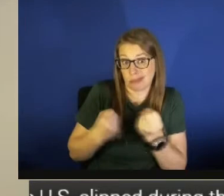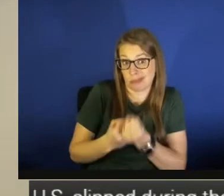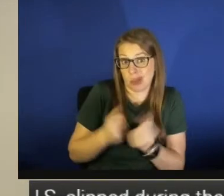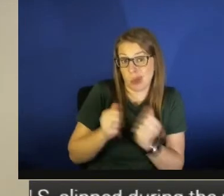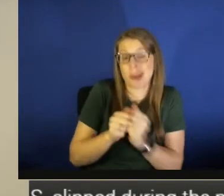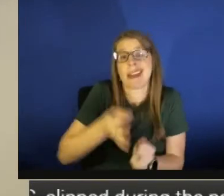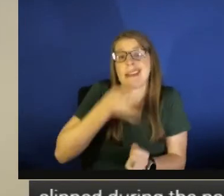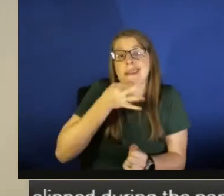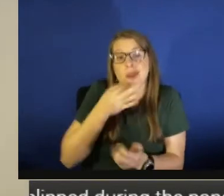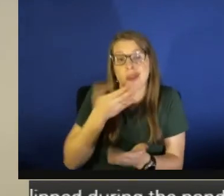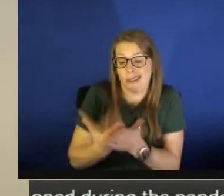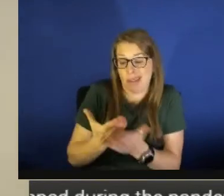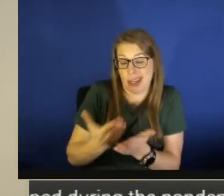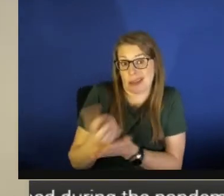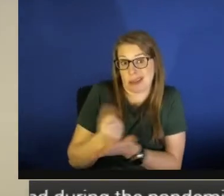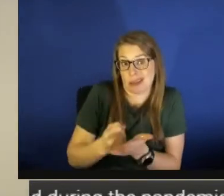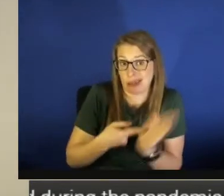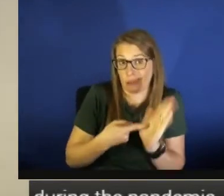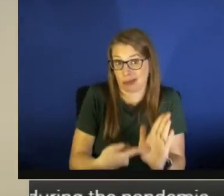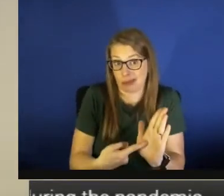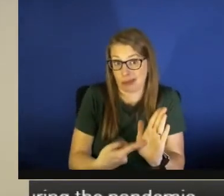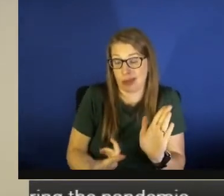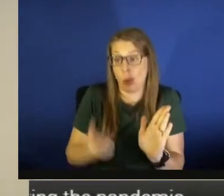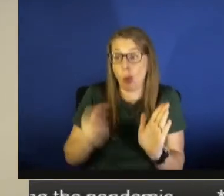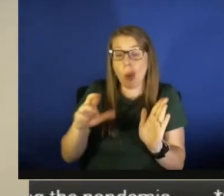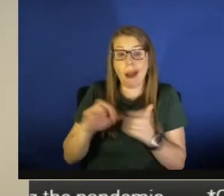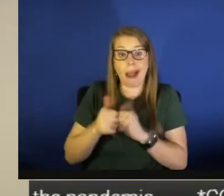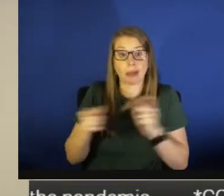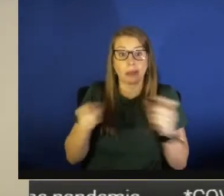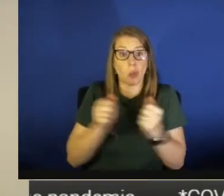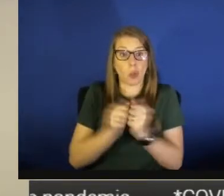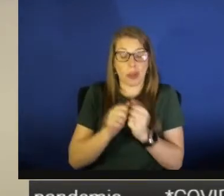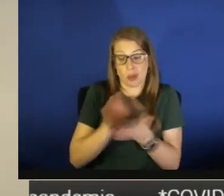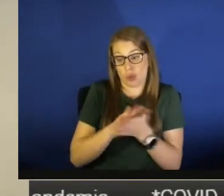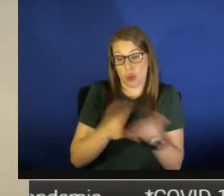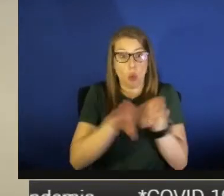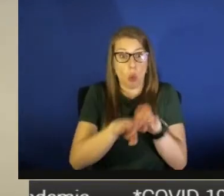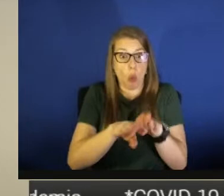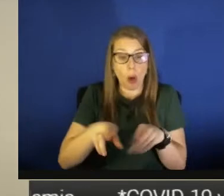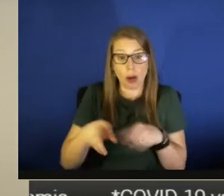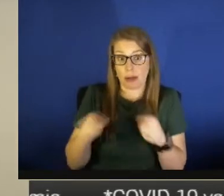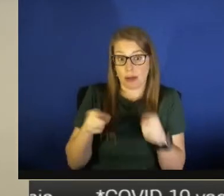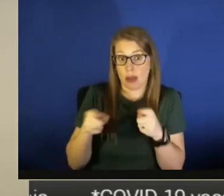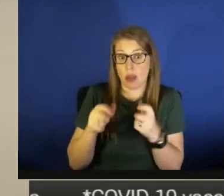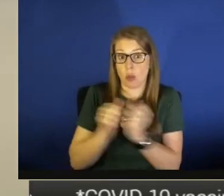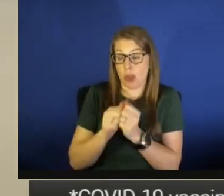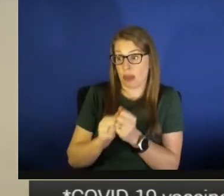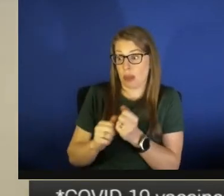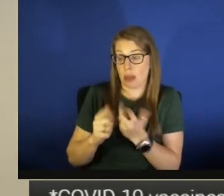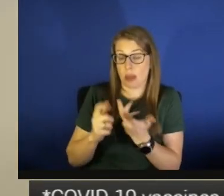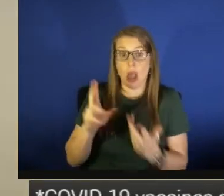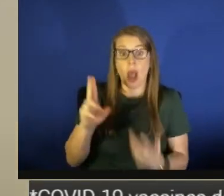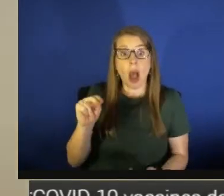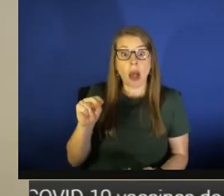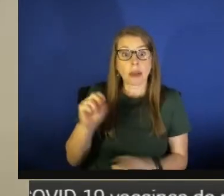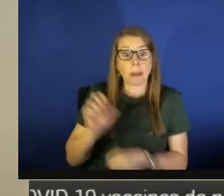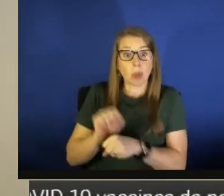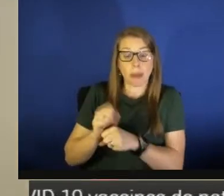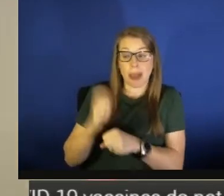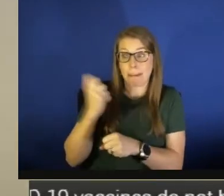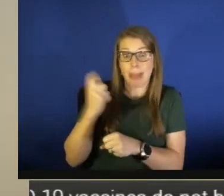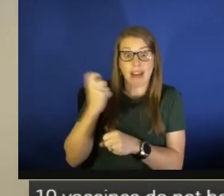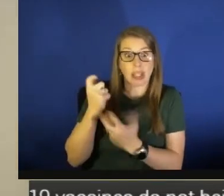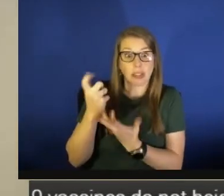expert evidence, or, how to deal with the schools closing, how to deal with getting your unemployment benefits that you need. I mean, I think